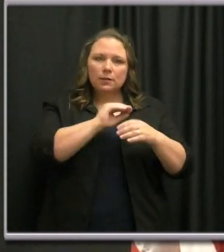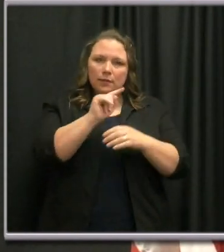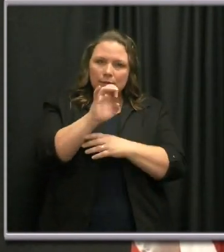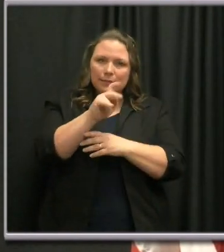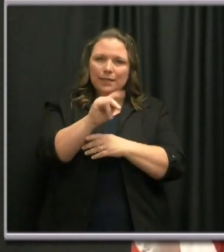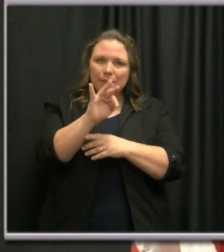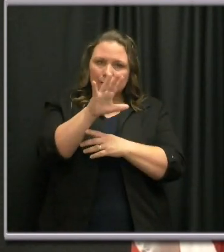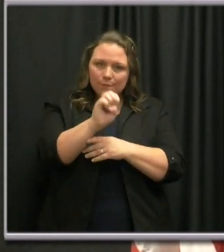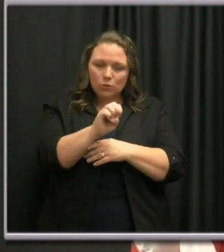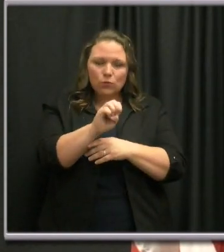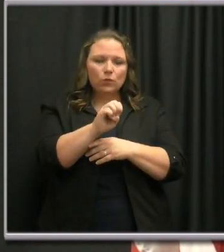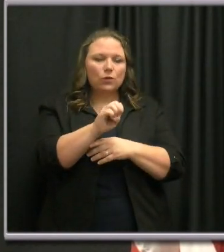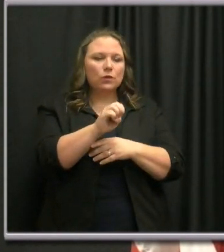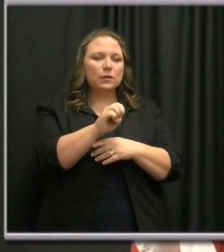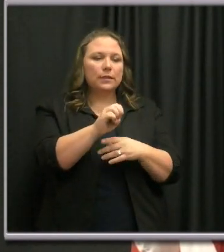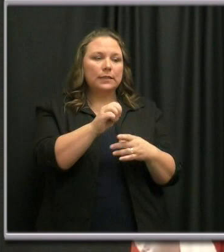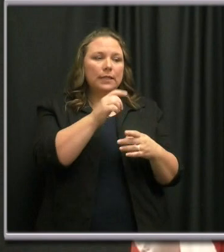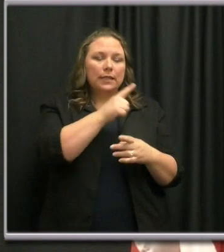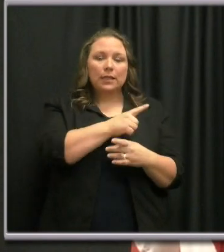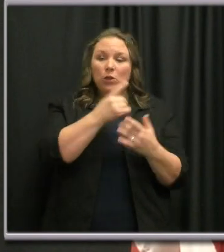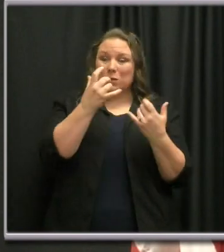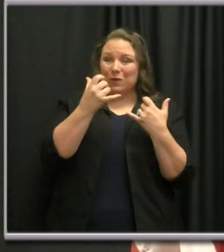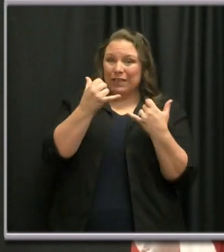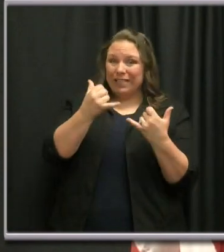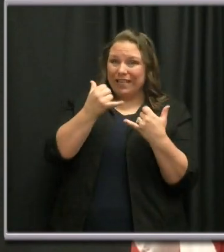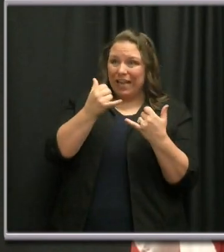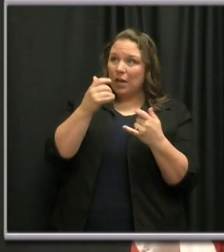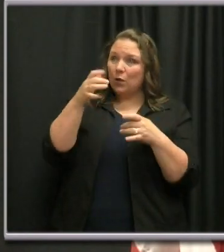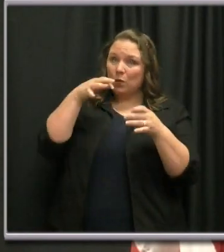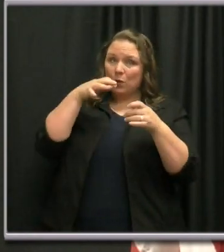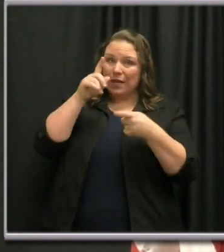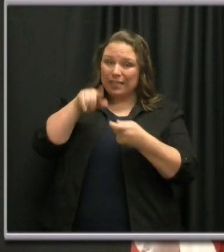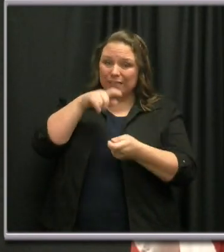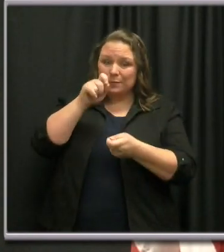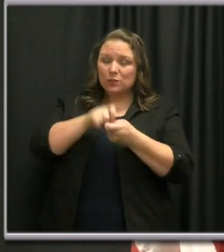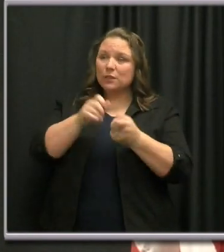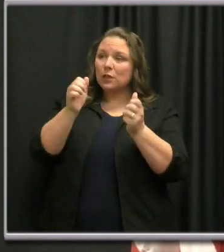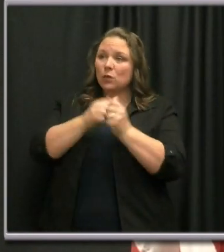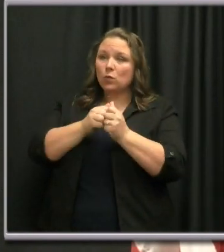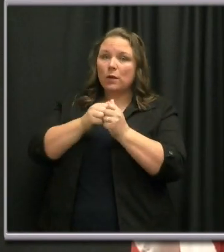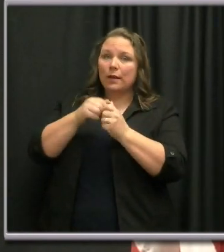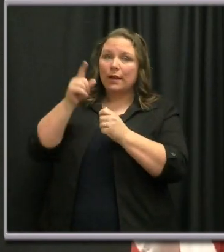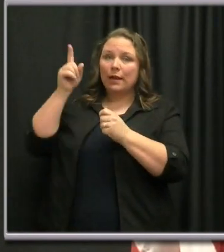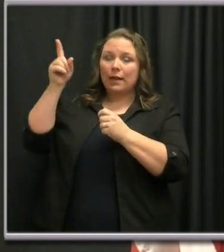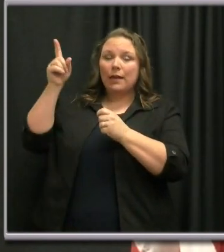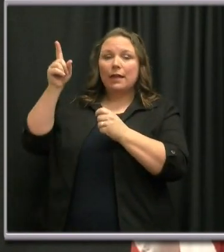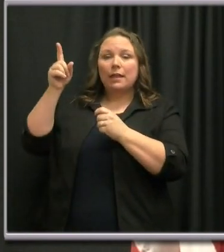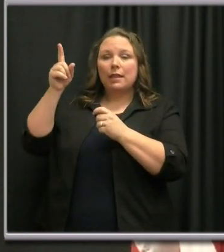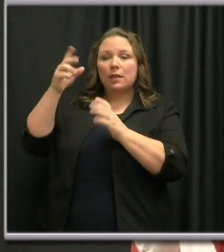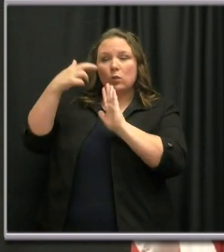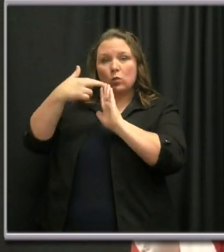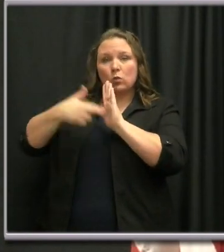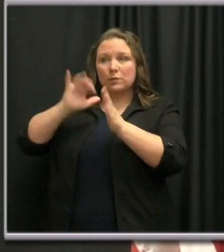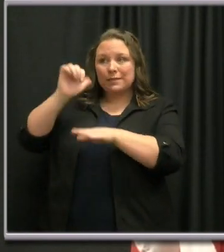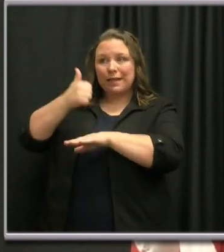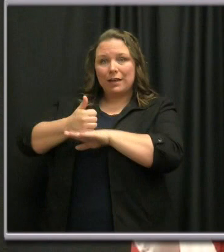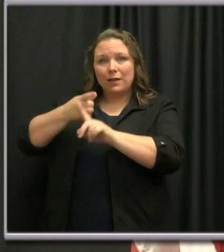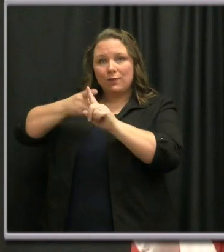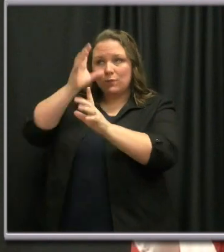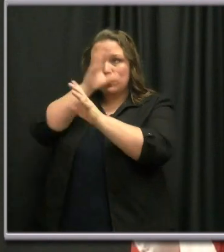can you speak to now, especially with those guidelines being laid out in the reopening phases from the president,